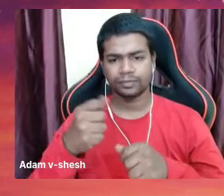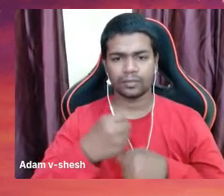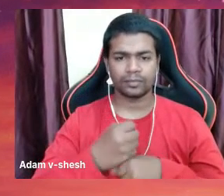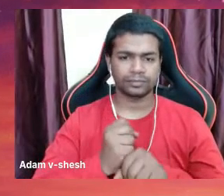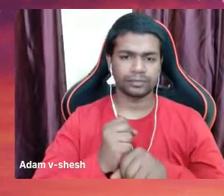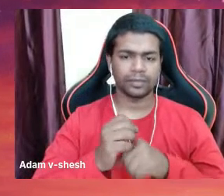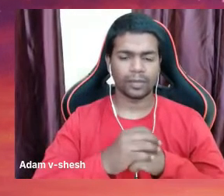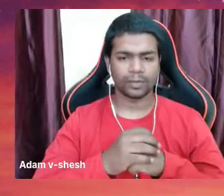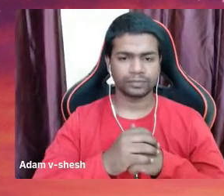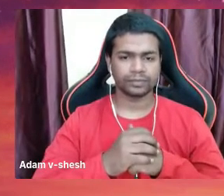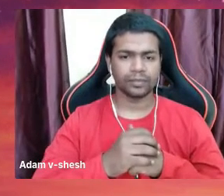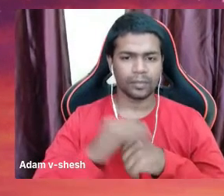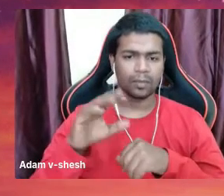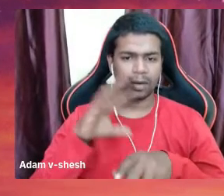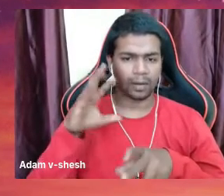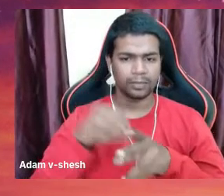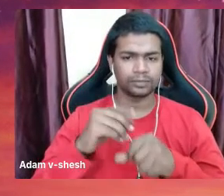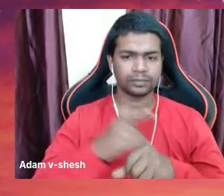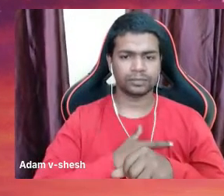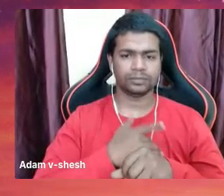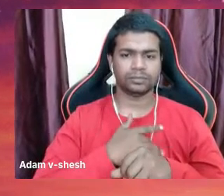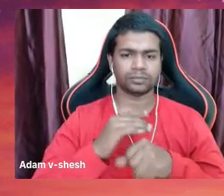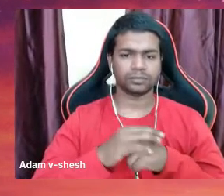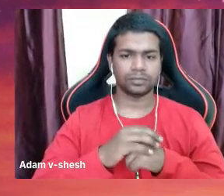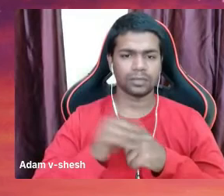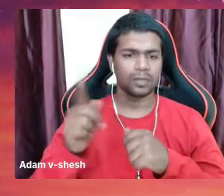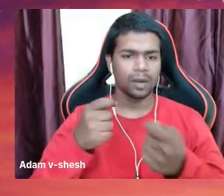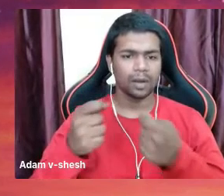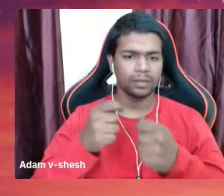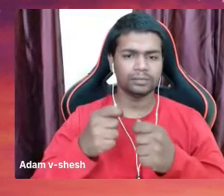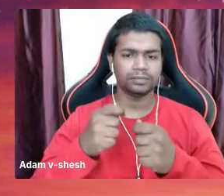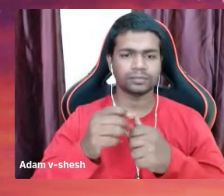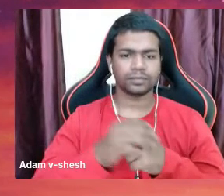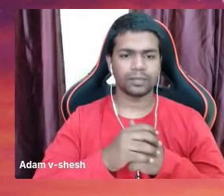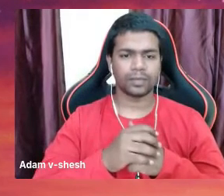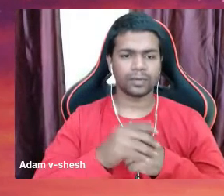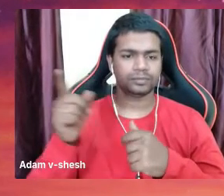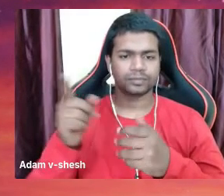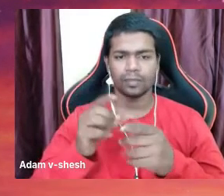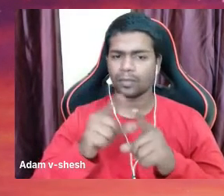also, because they somewhere feel that those businesses lack moats, because they don't.